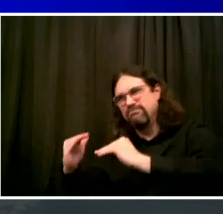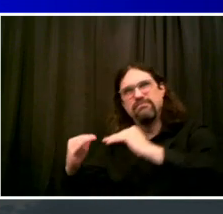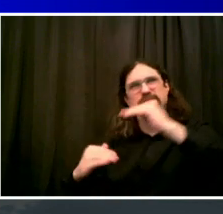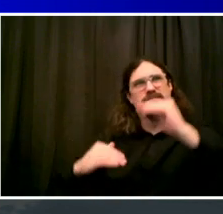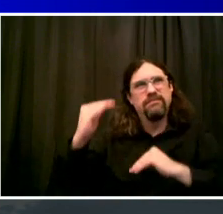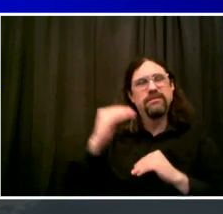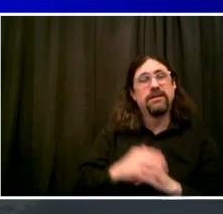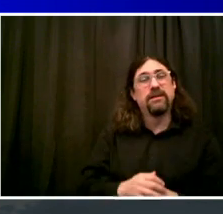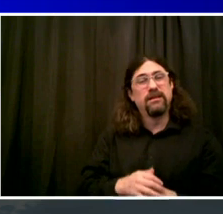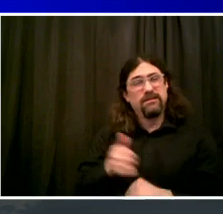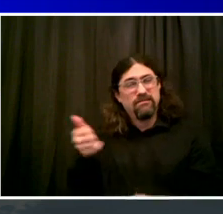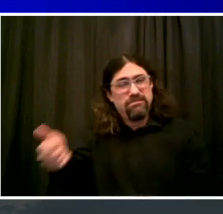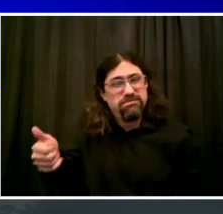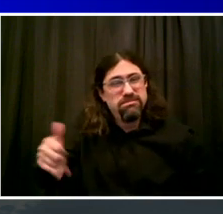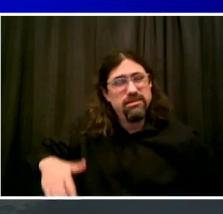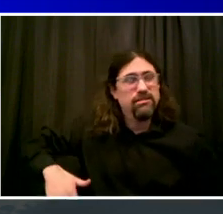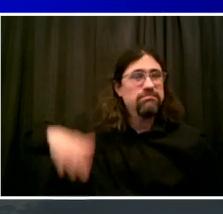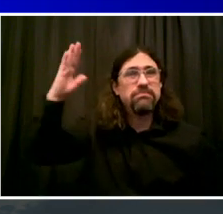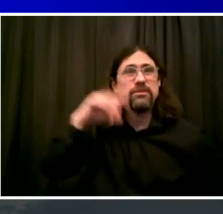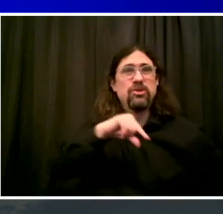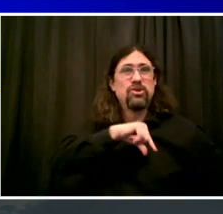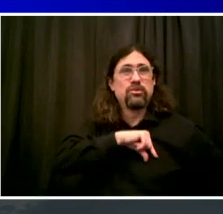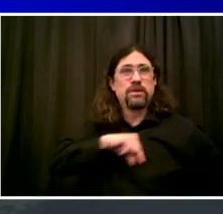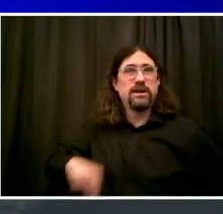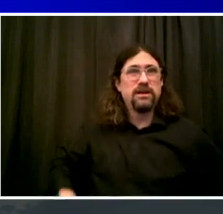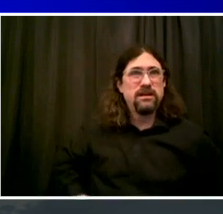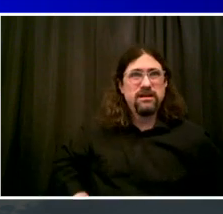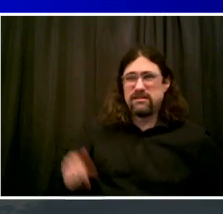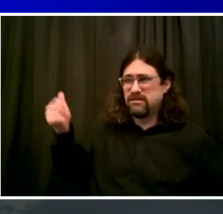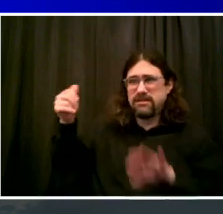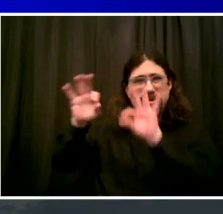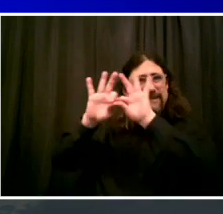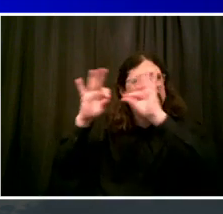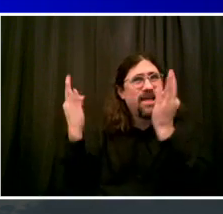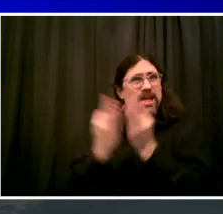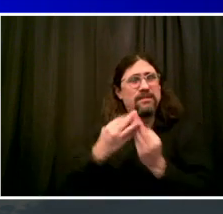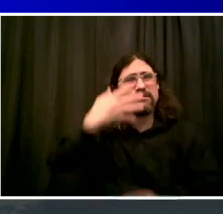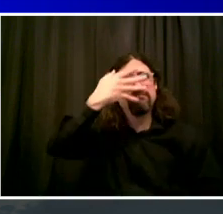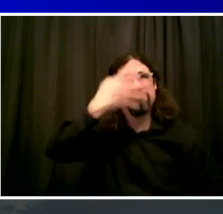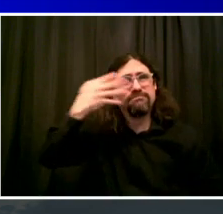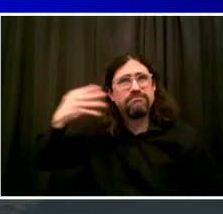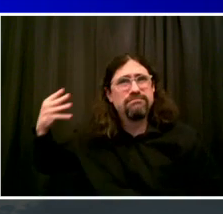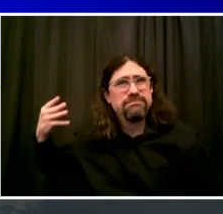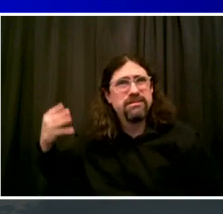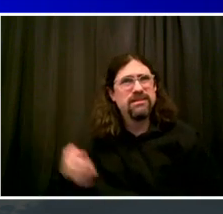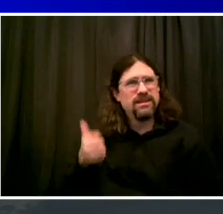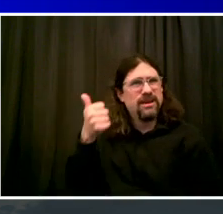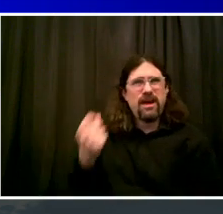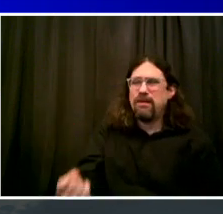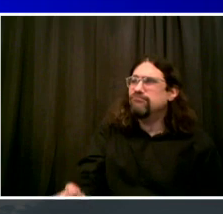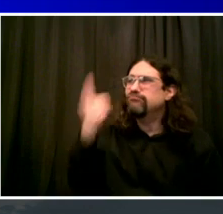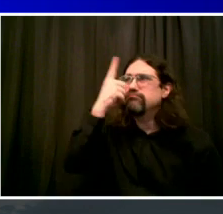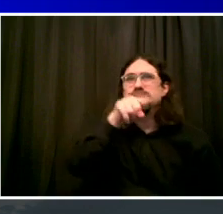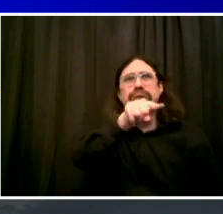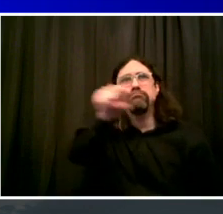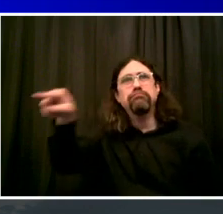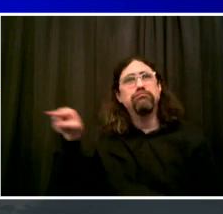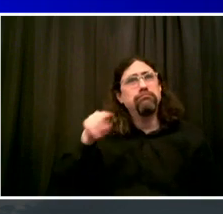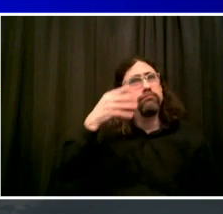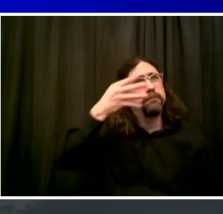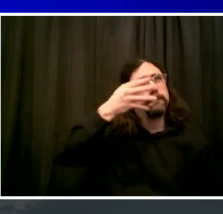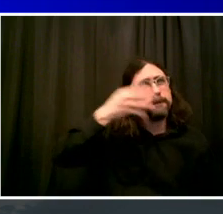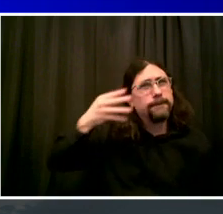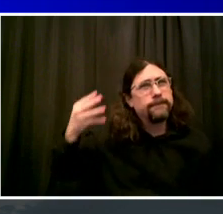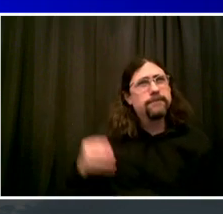family. She has done amazing work before government as well, including as CEO of the Committee for Hispanic Children